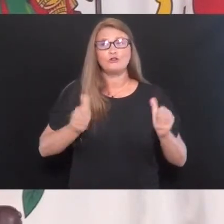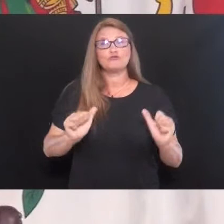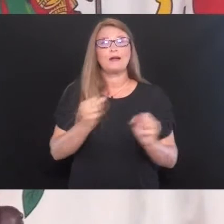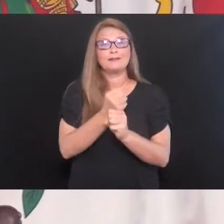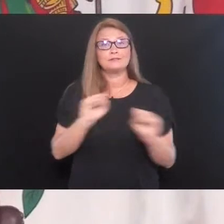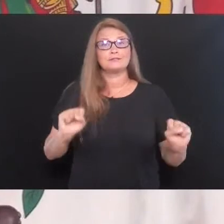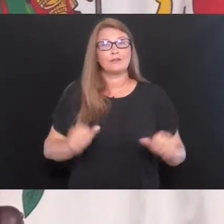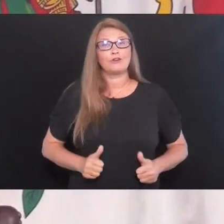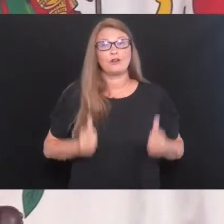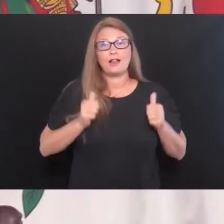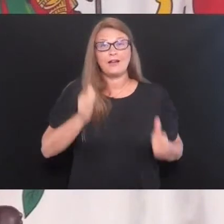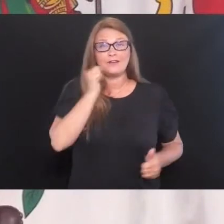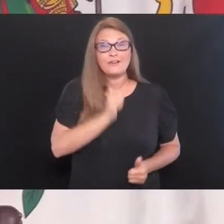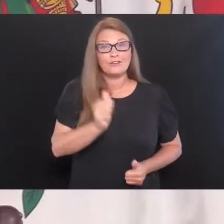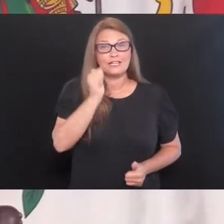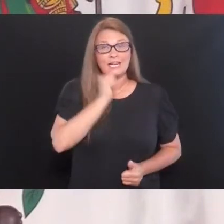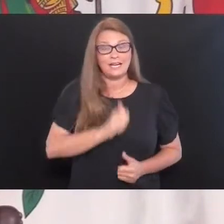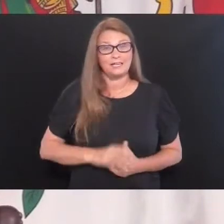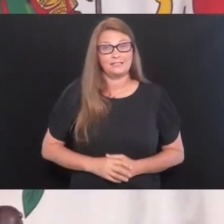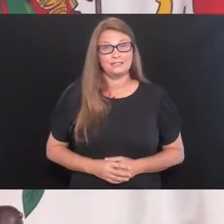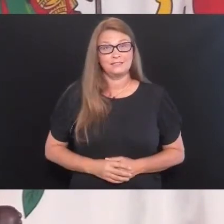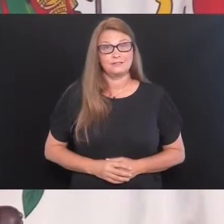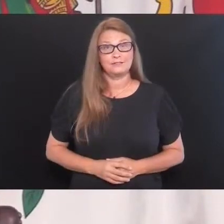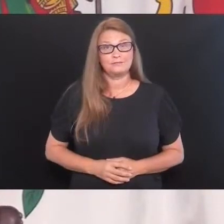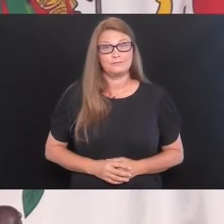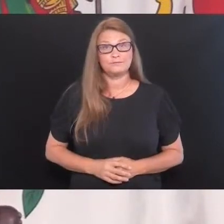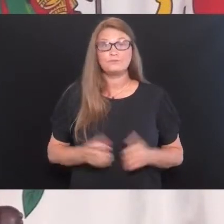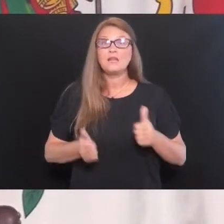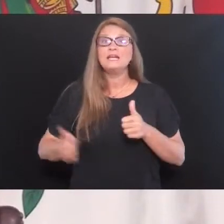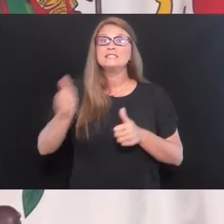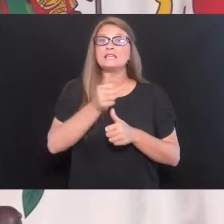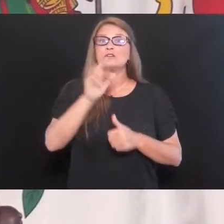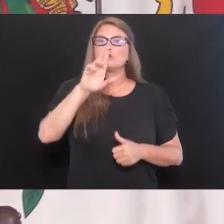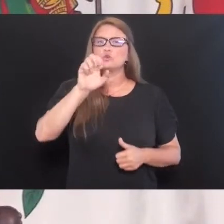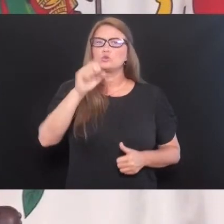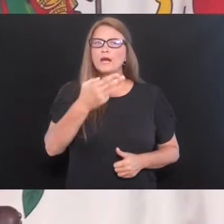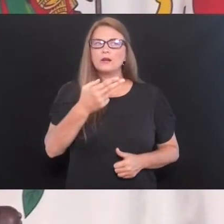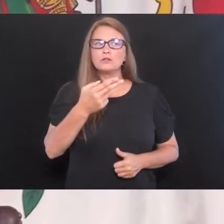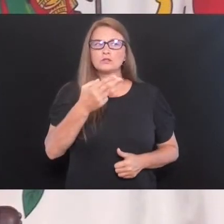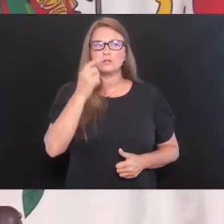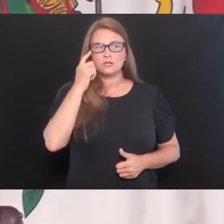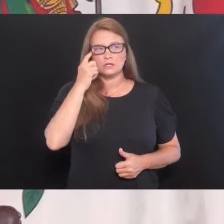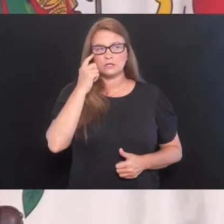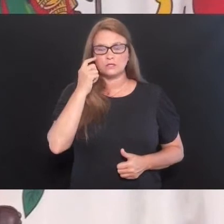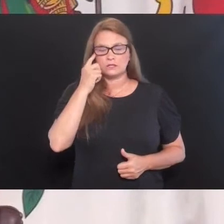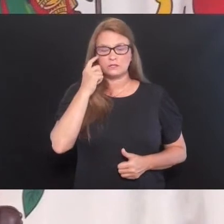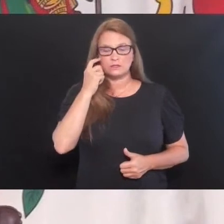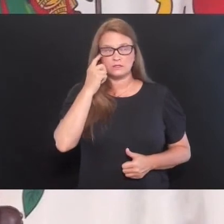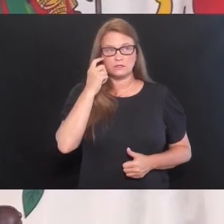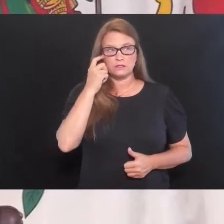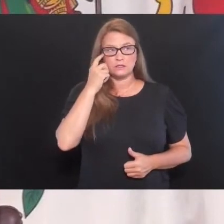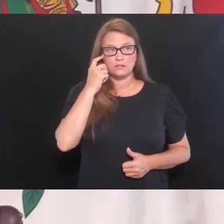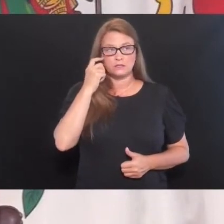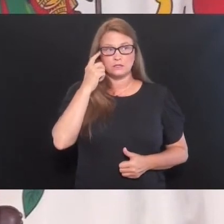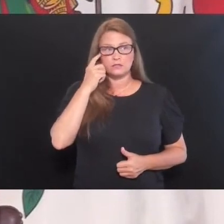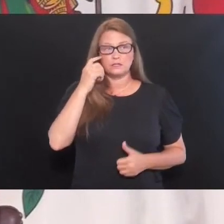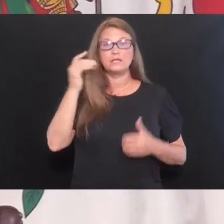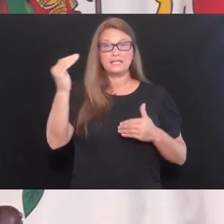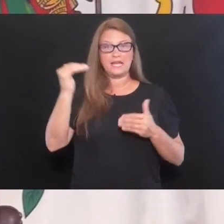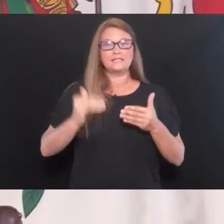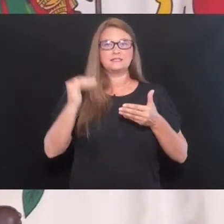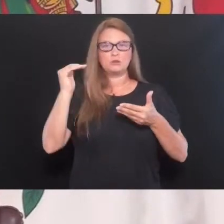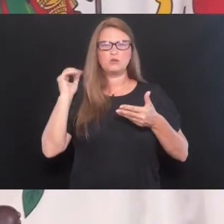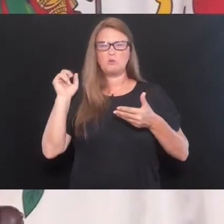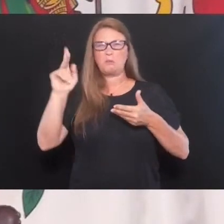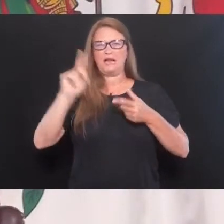day. But I guess Secretary Crouch, is he? Say what? He's just next.